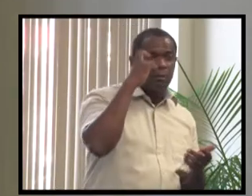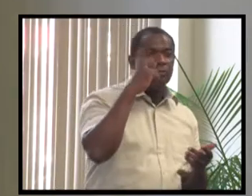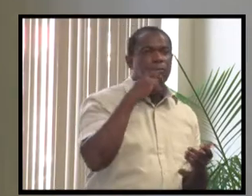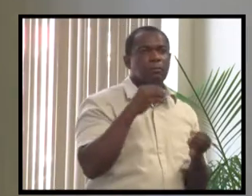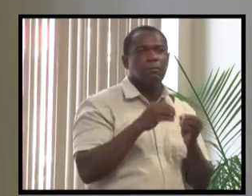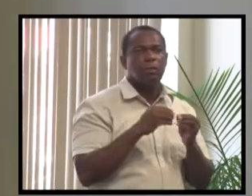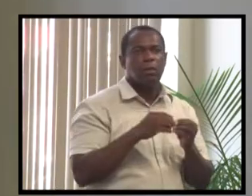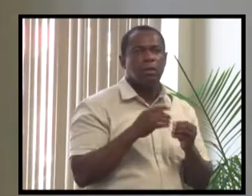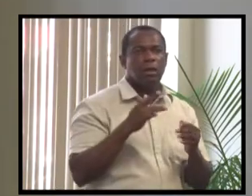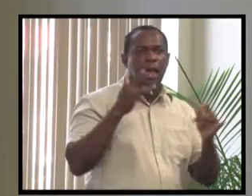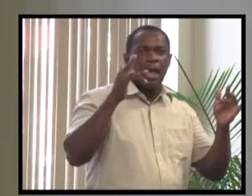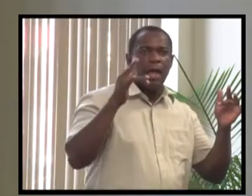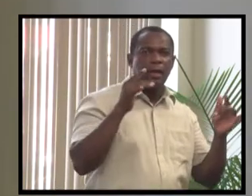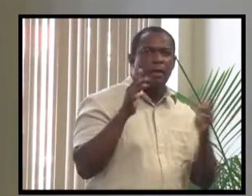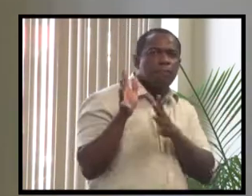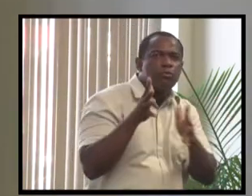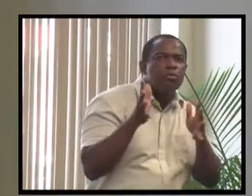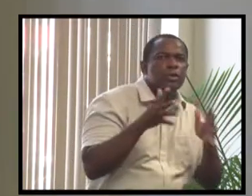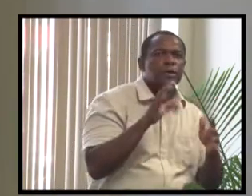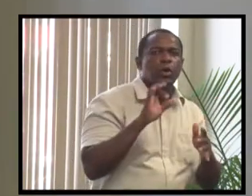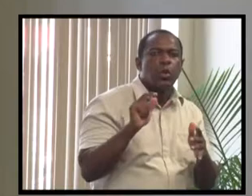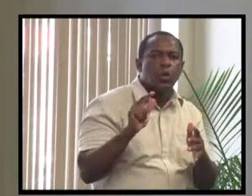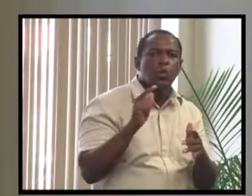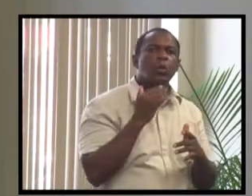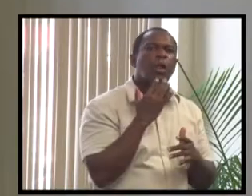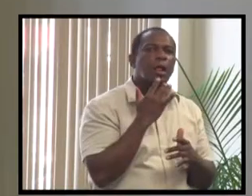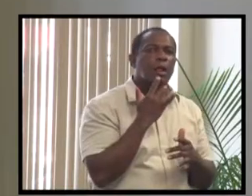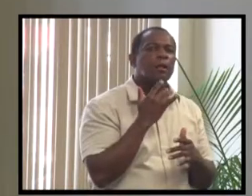breezy, cool core colors.